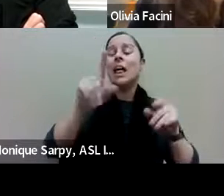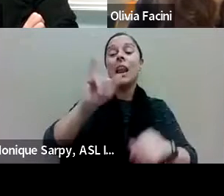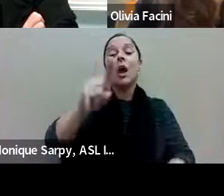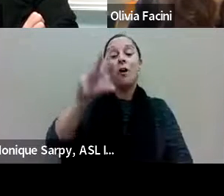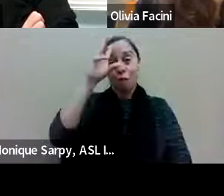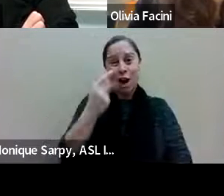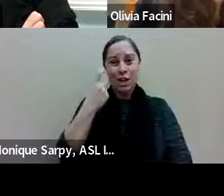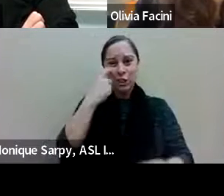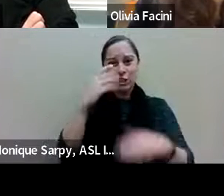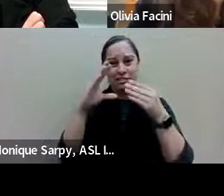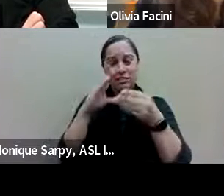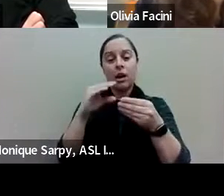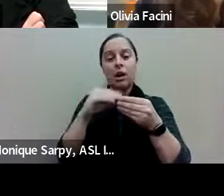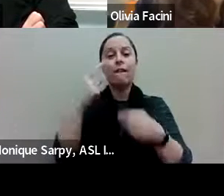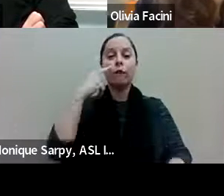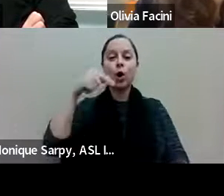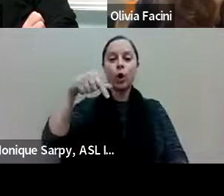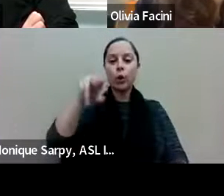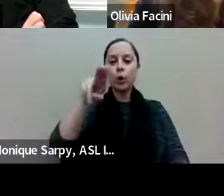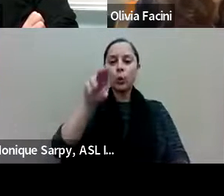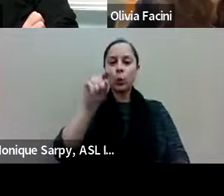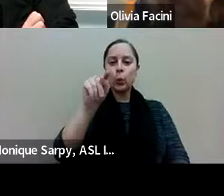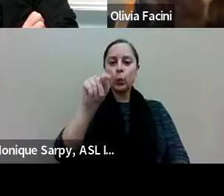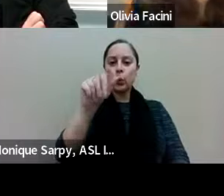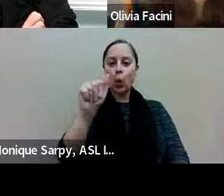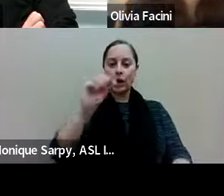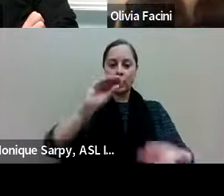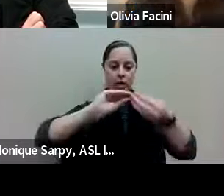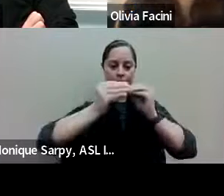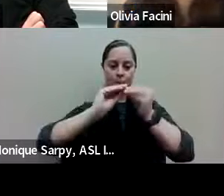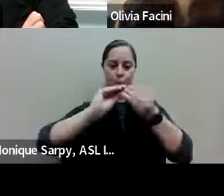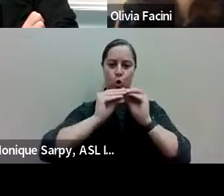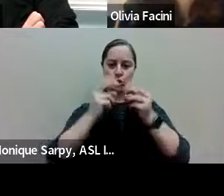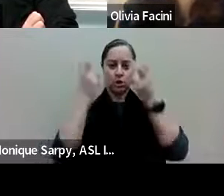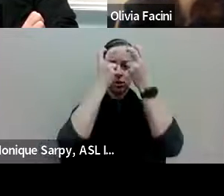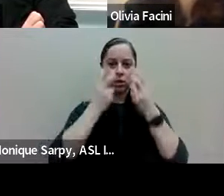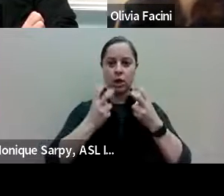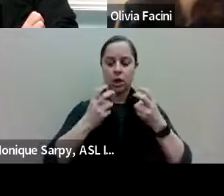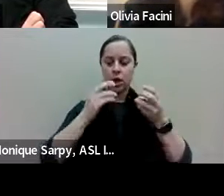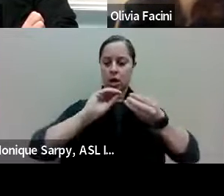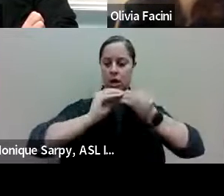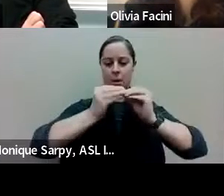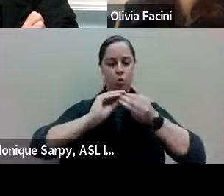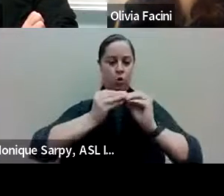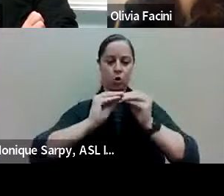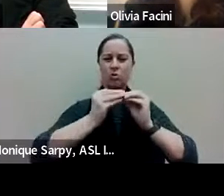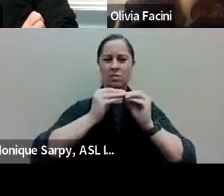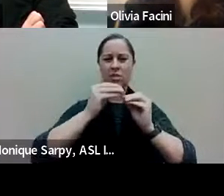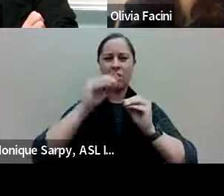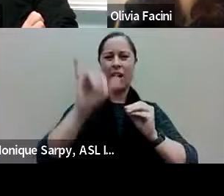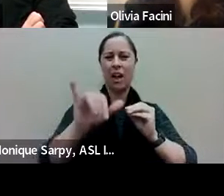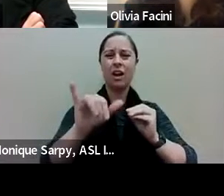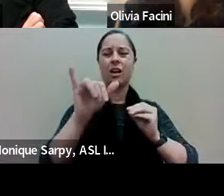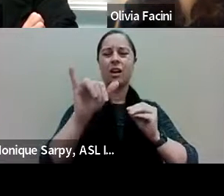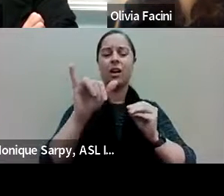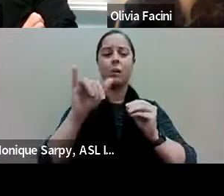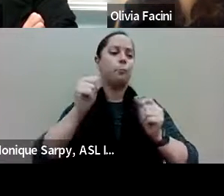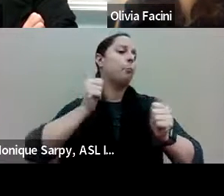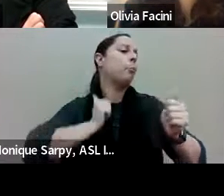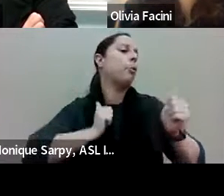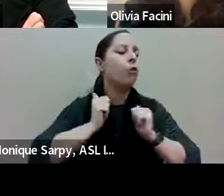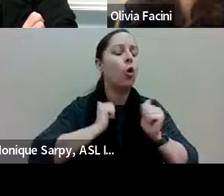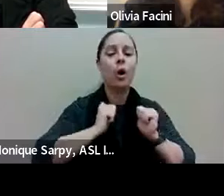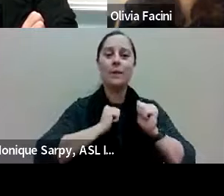earlier, to make a quota, or to just, you know, kind of like performance, you